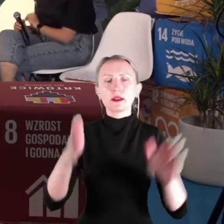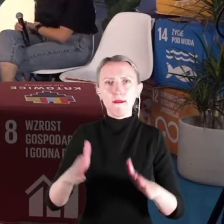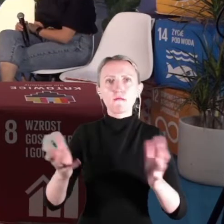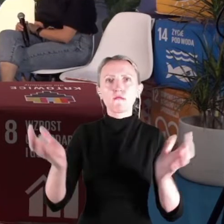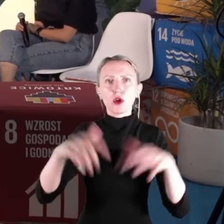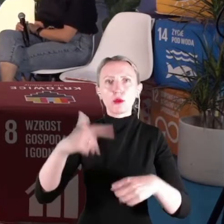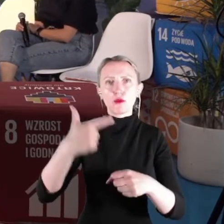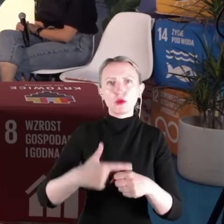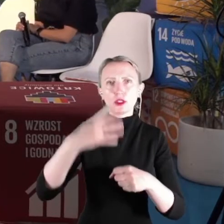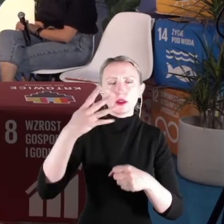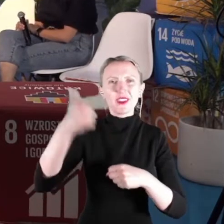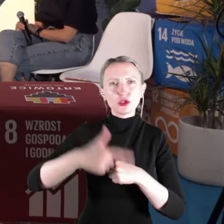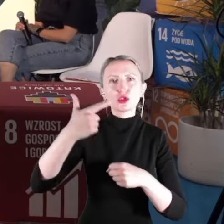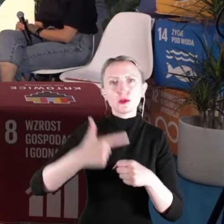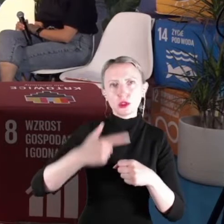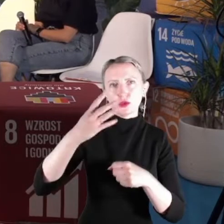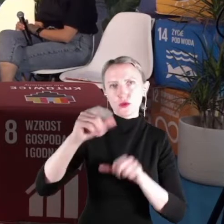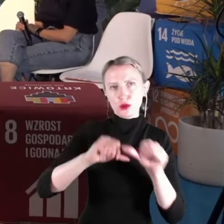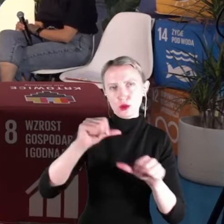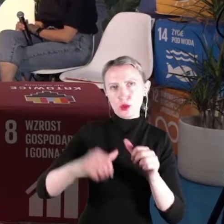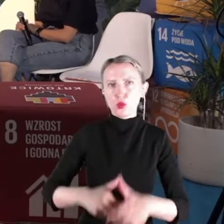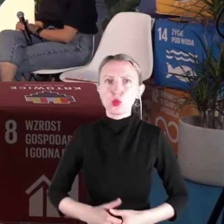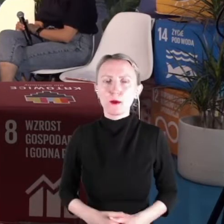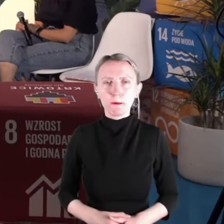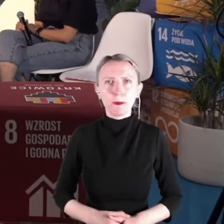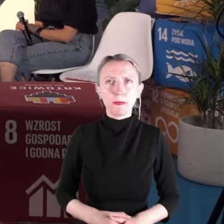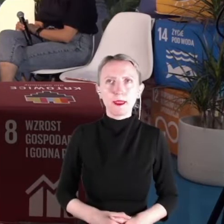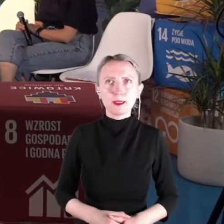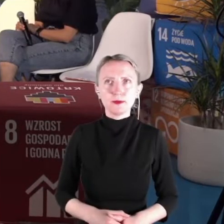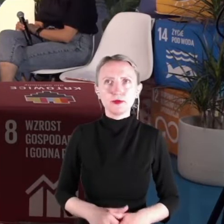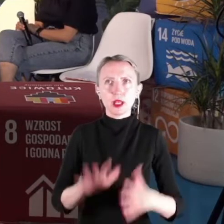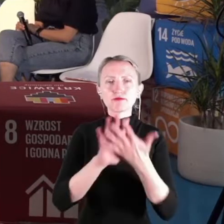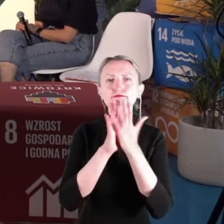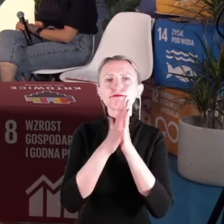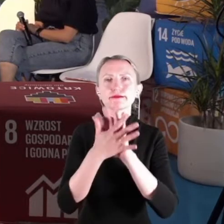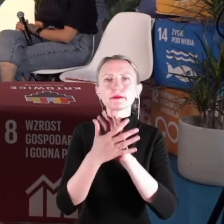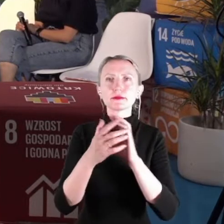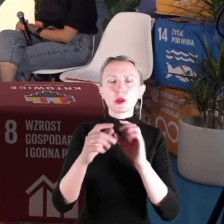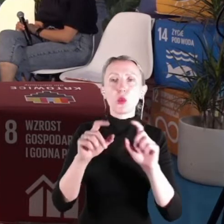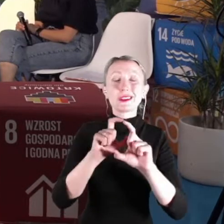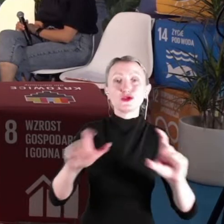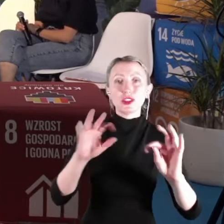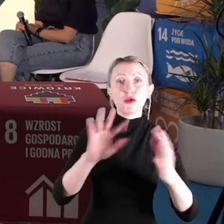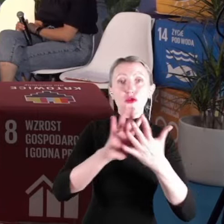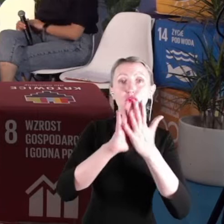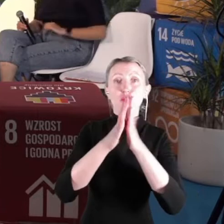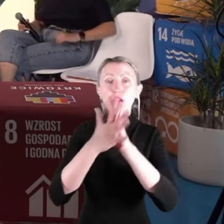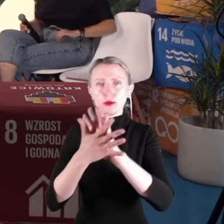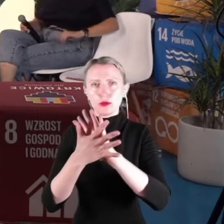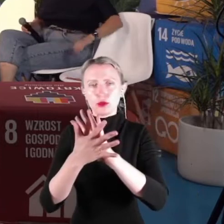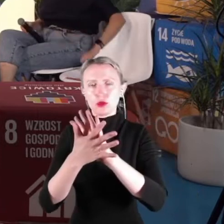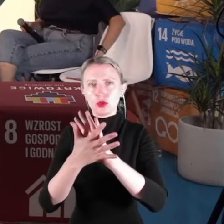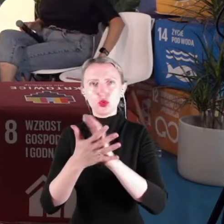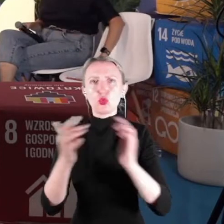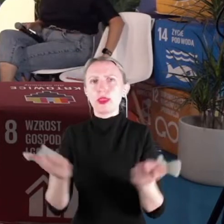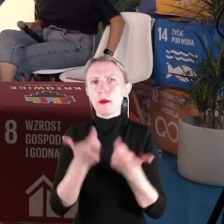and sustainable urban development. In its transformation from the world's most dangerous to one of the most innovative cities, it has demonstrated how